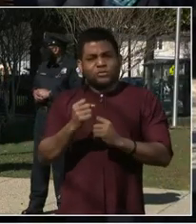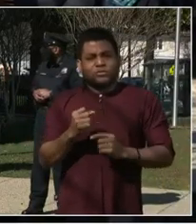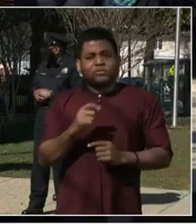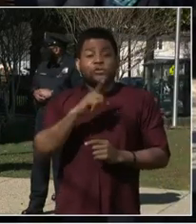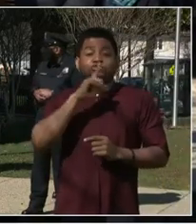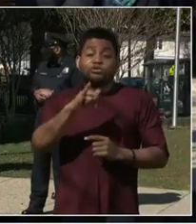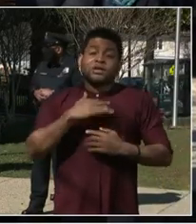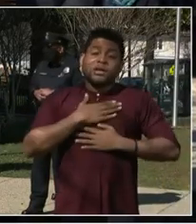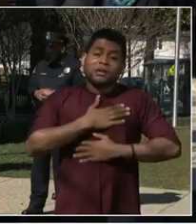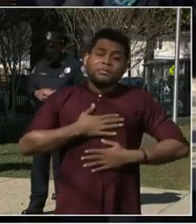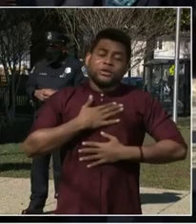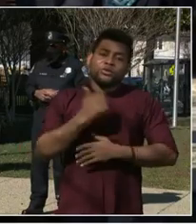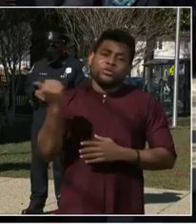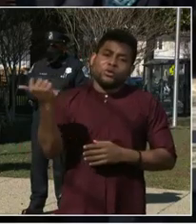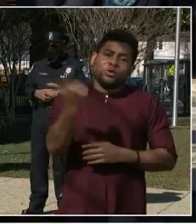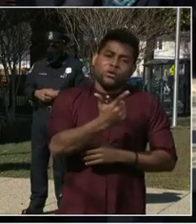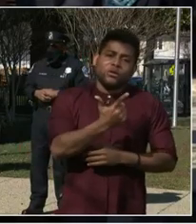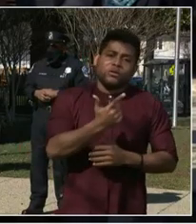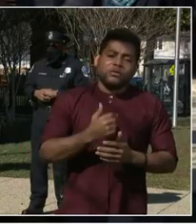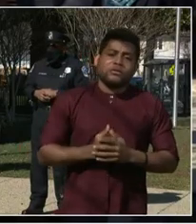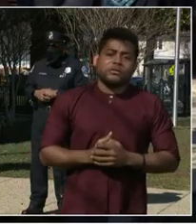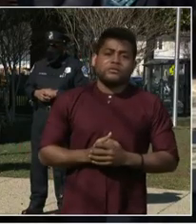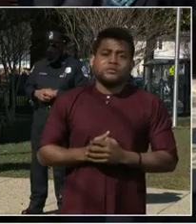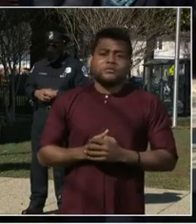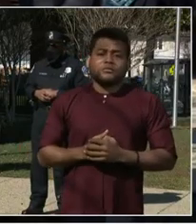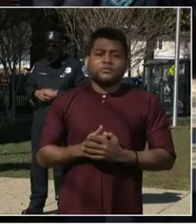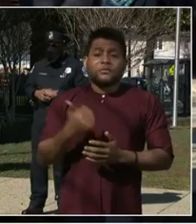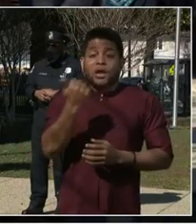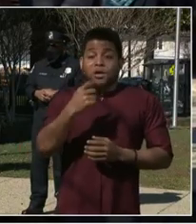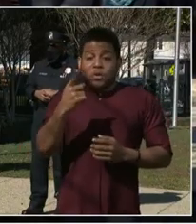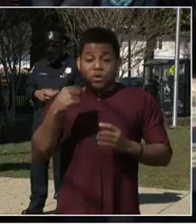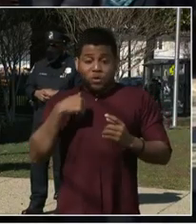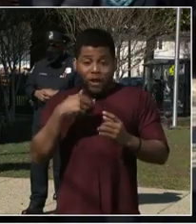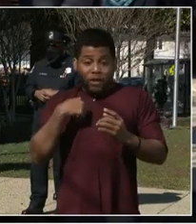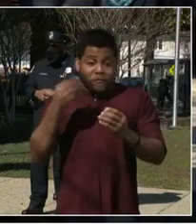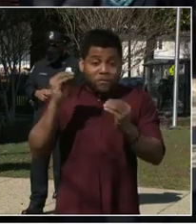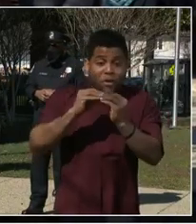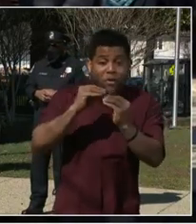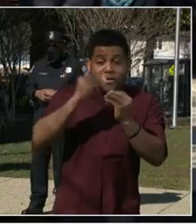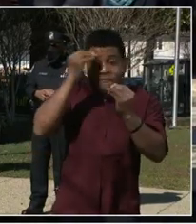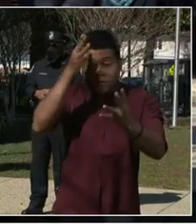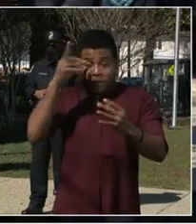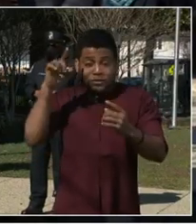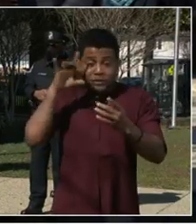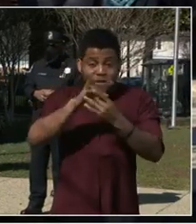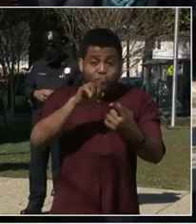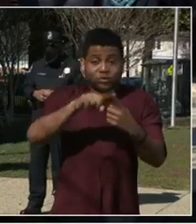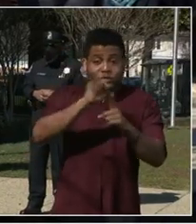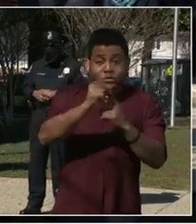you. Anyone with further information on this case can contact the ATF at